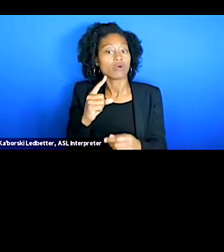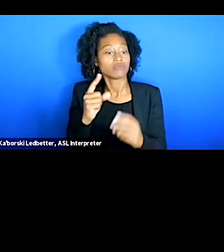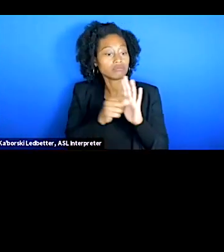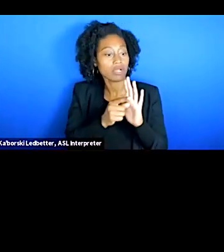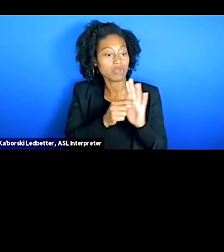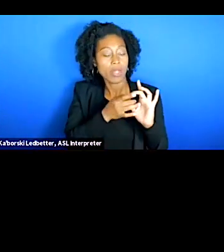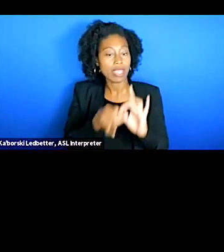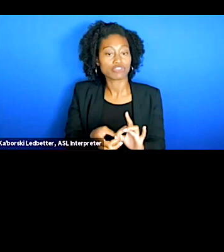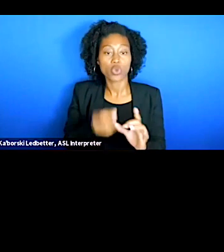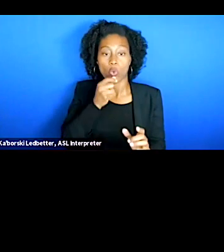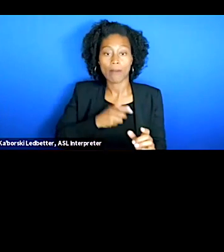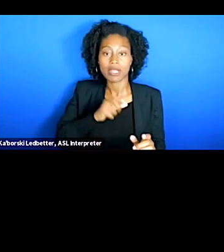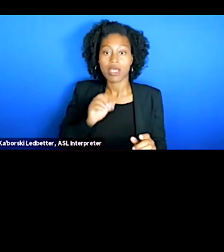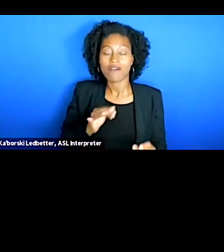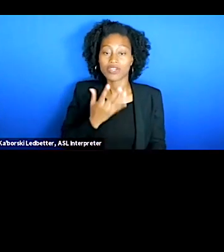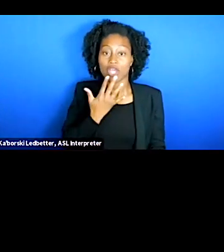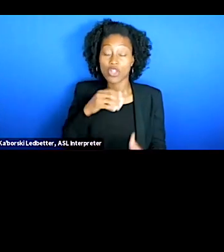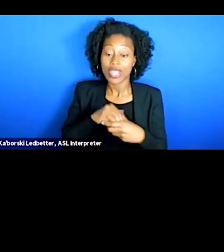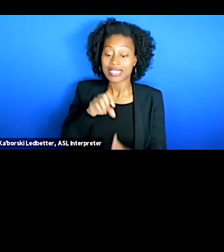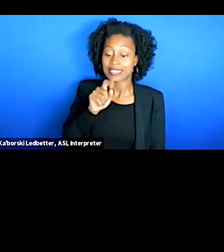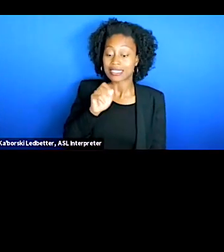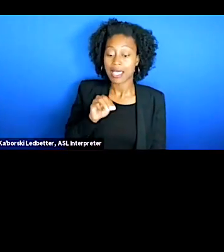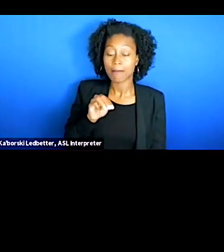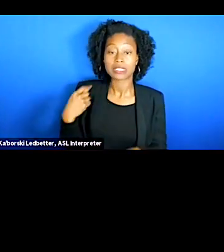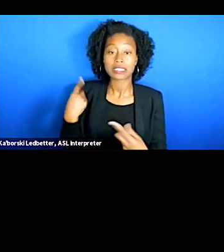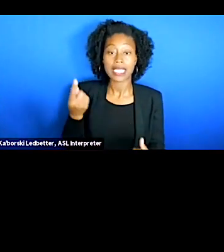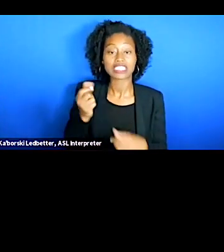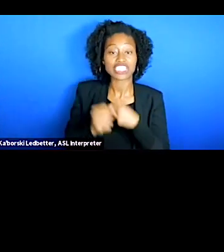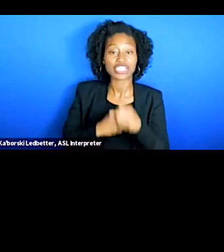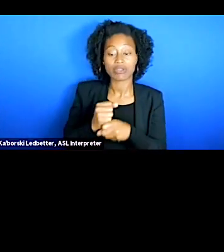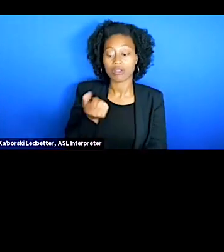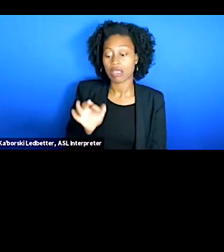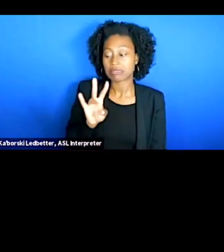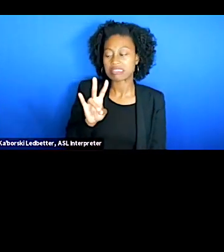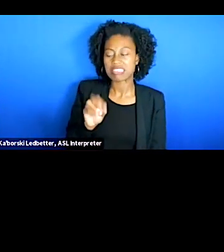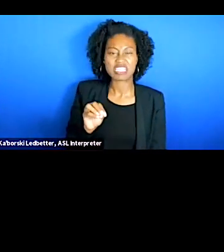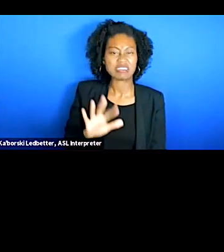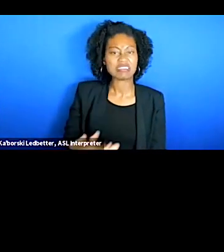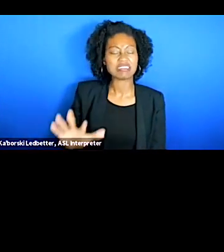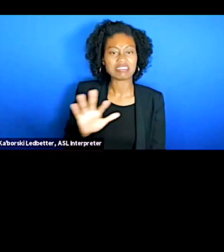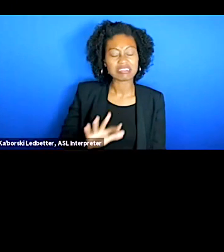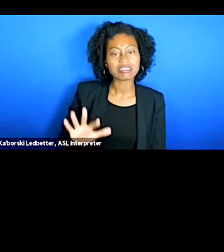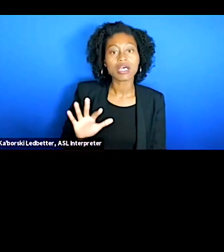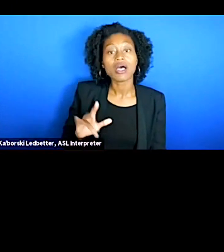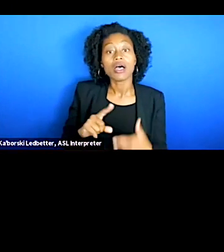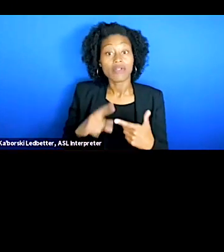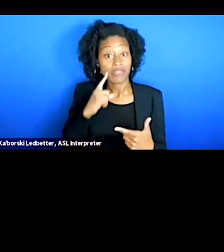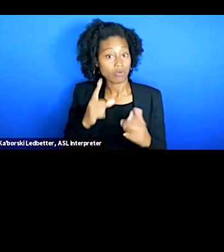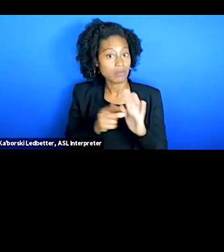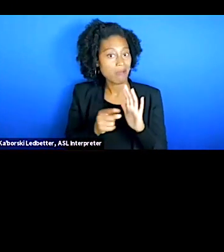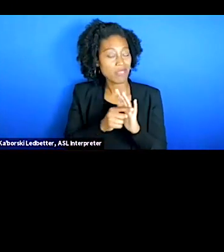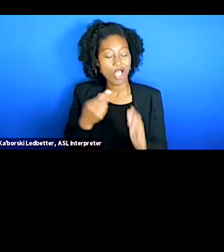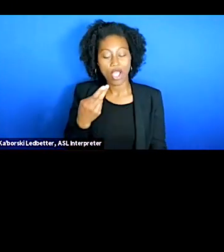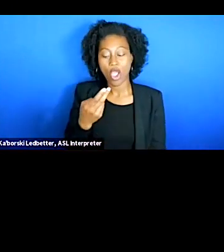in STEM since 1970. This metasynthesis was published in the Harvard Educational Review in the summer